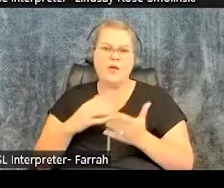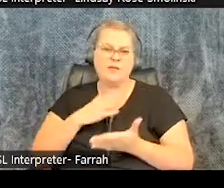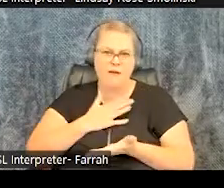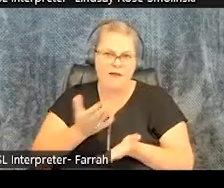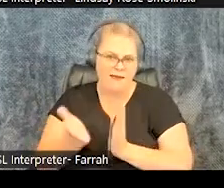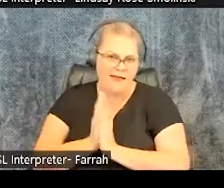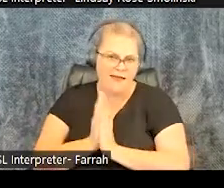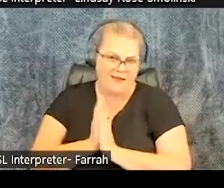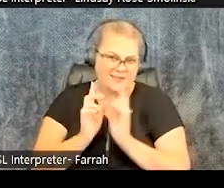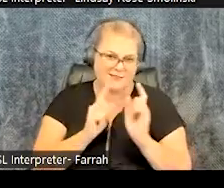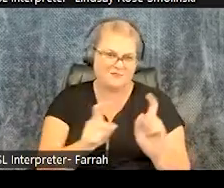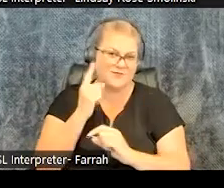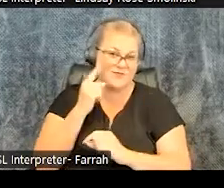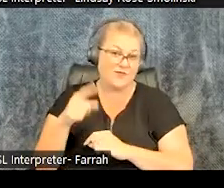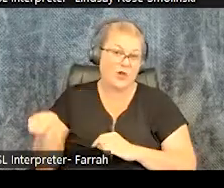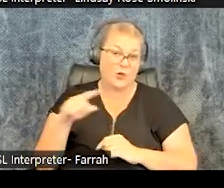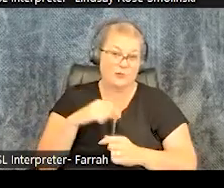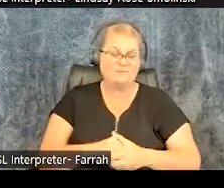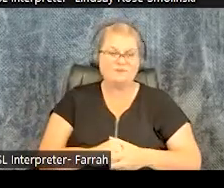of you?